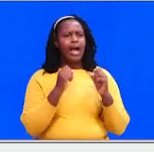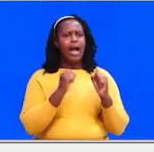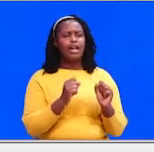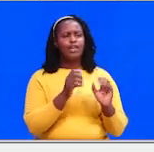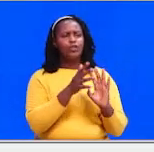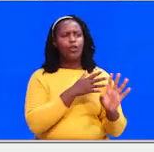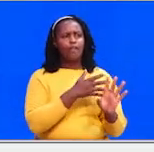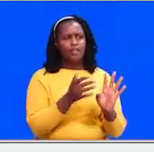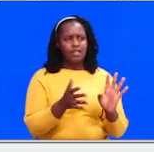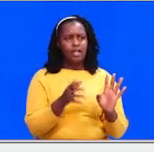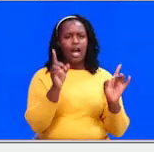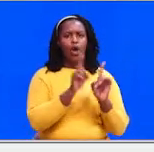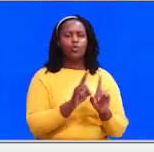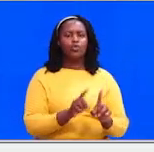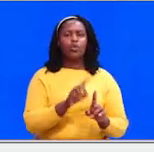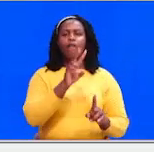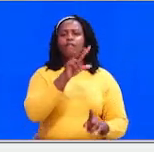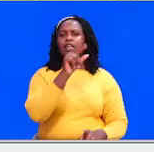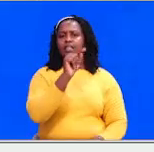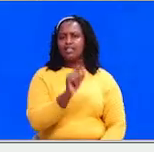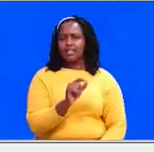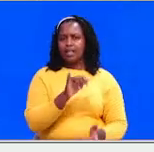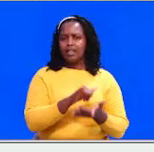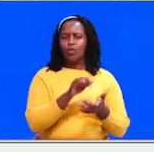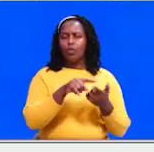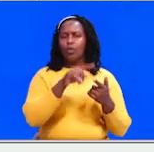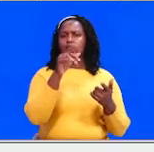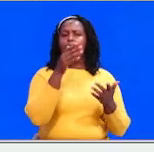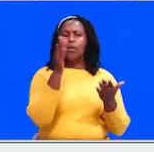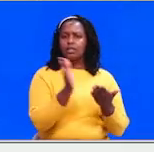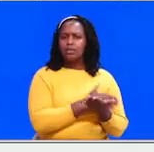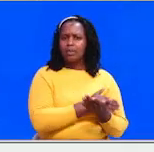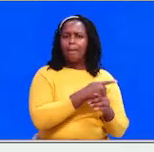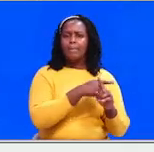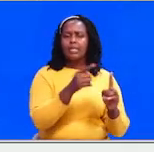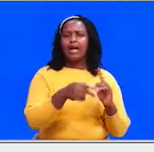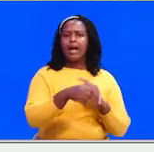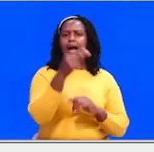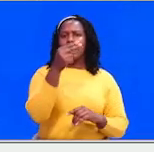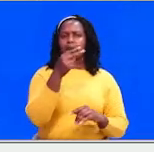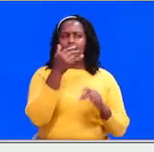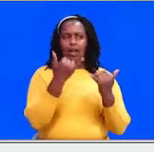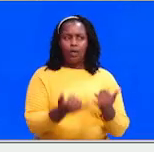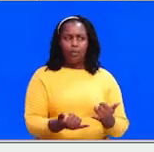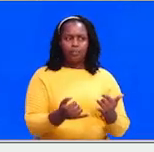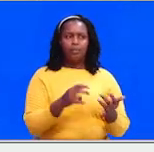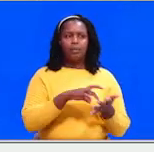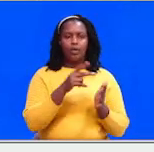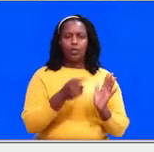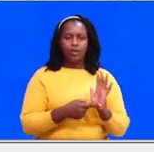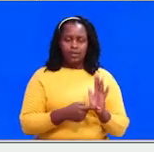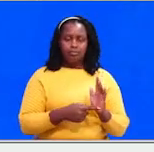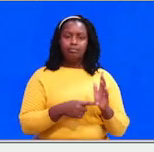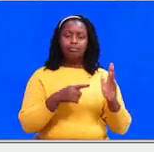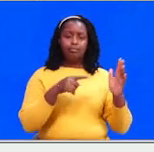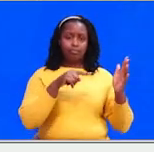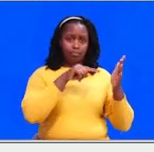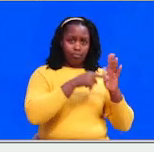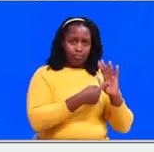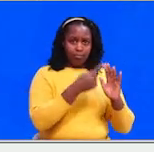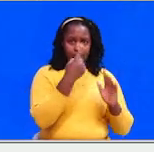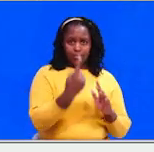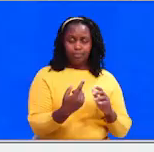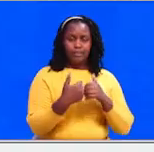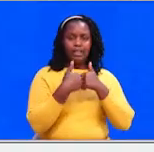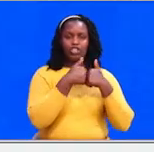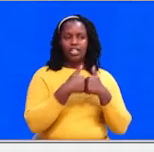this particular amount of money, which is obviously higher than market price. So the pricing point is a challenge, of course, in the beginning, at least. Yes.